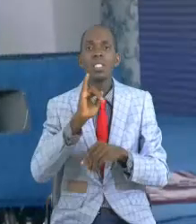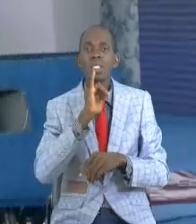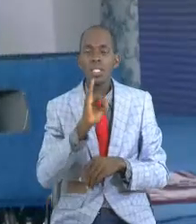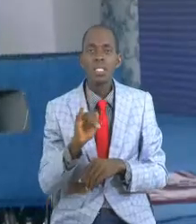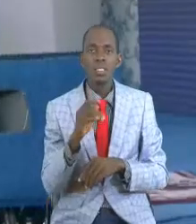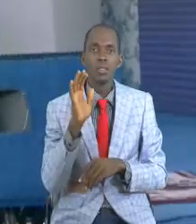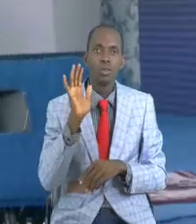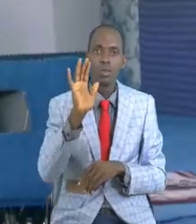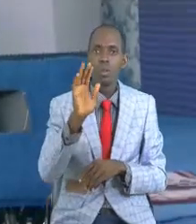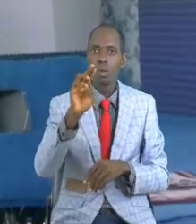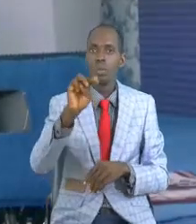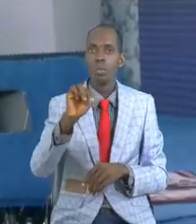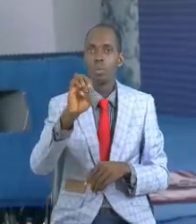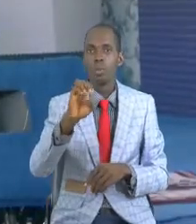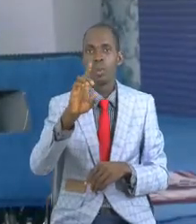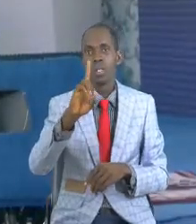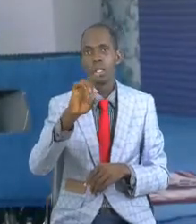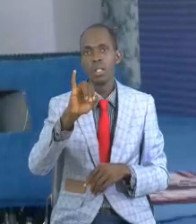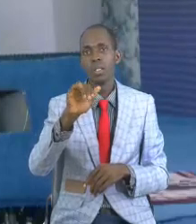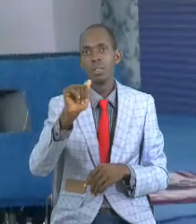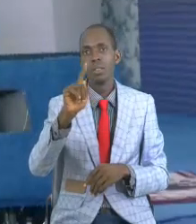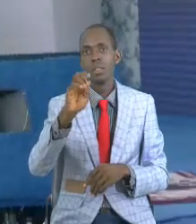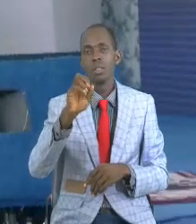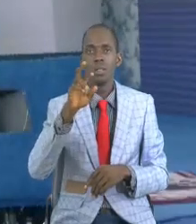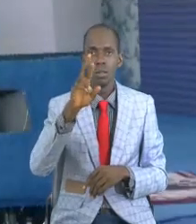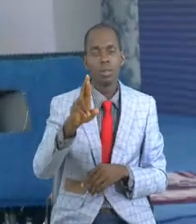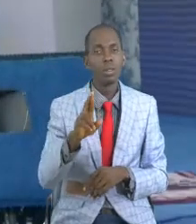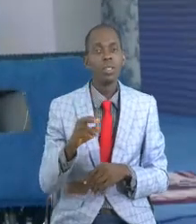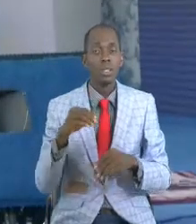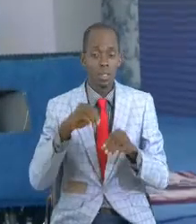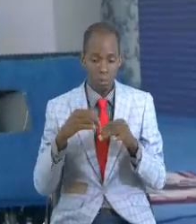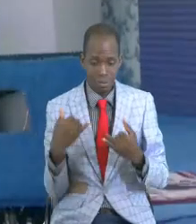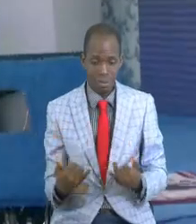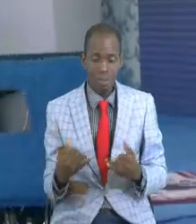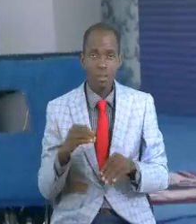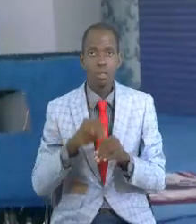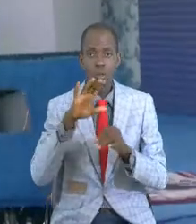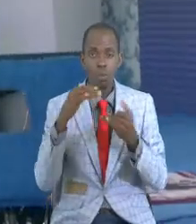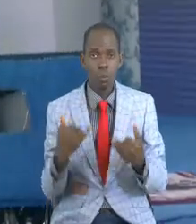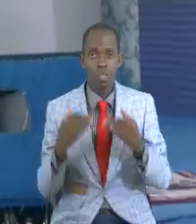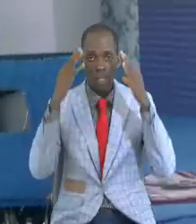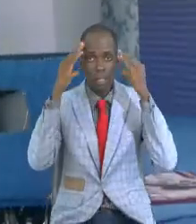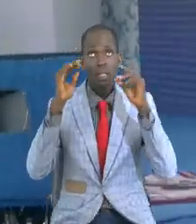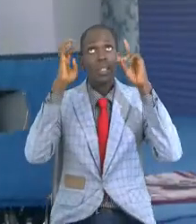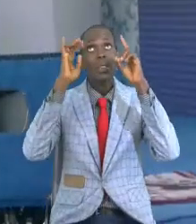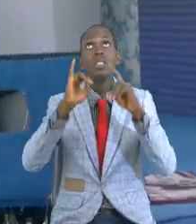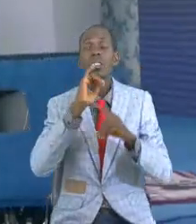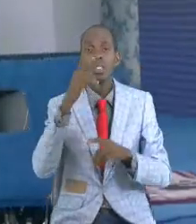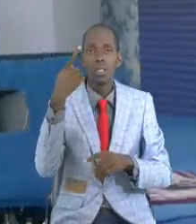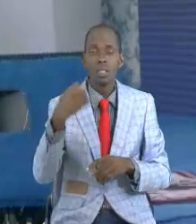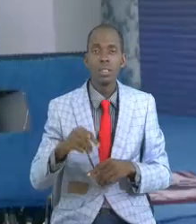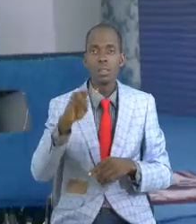is in the present tense, in the present day, in your present experience. He is the mediator of a